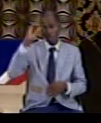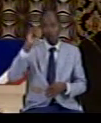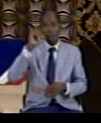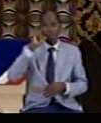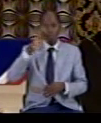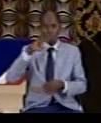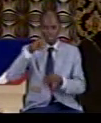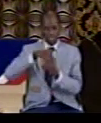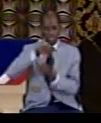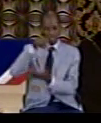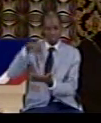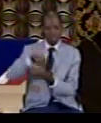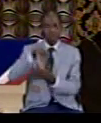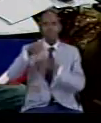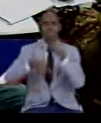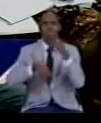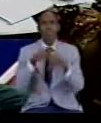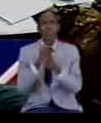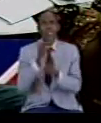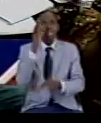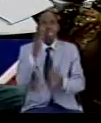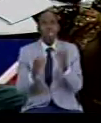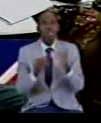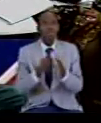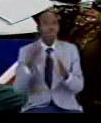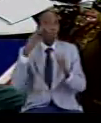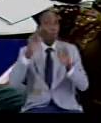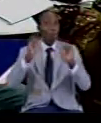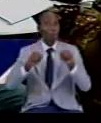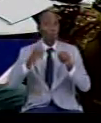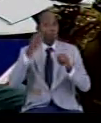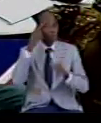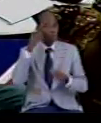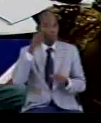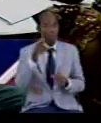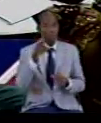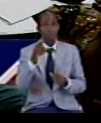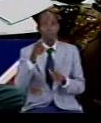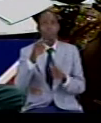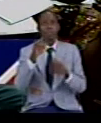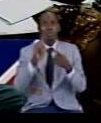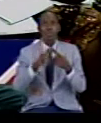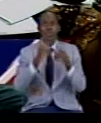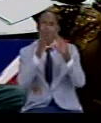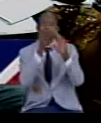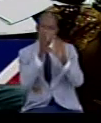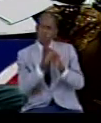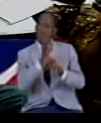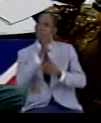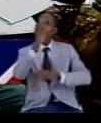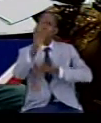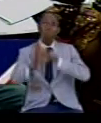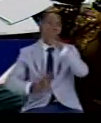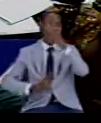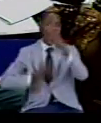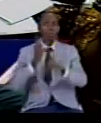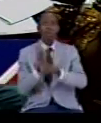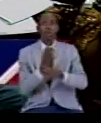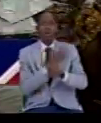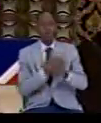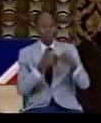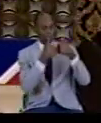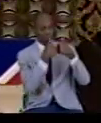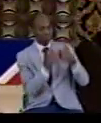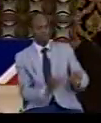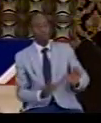this world, if it were possible for him to gain the whole world and then to lose his